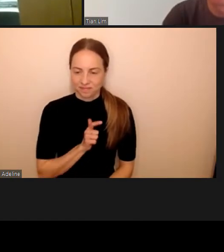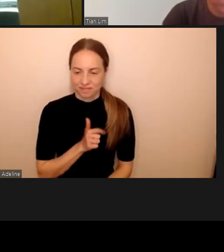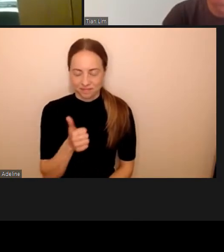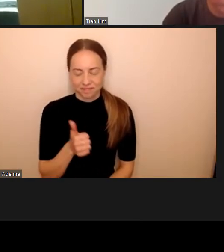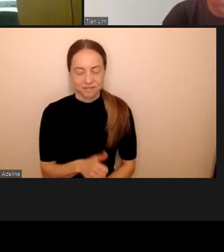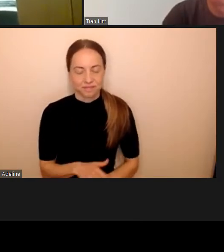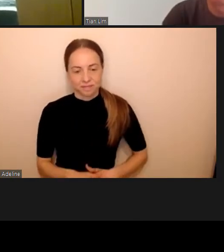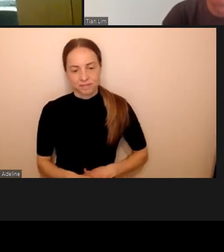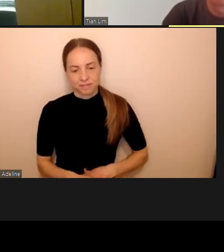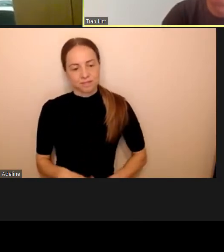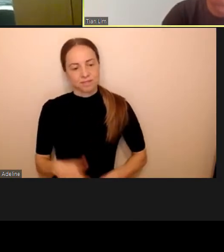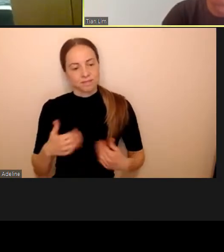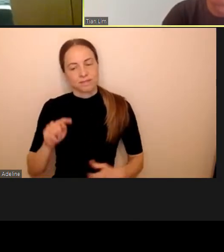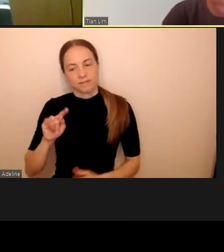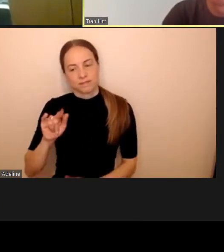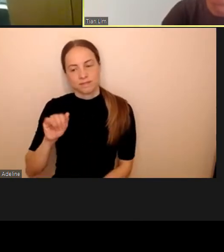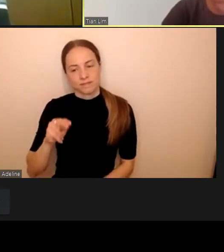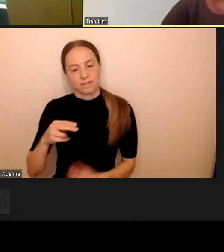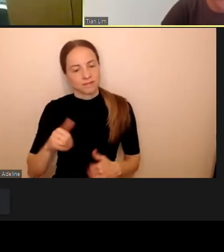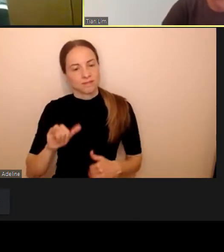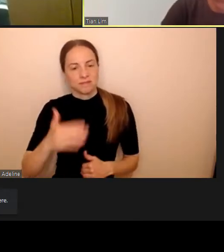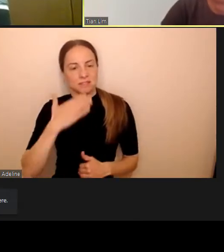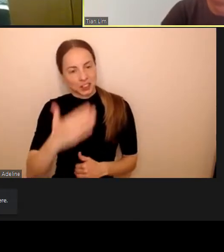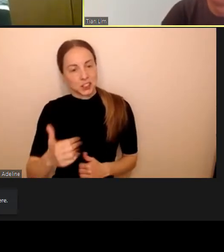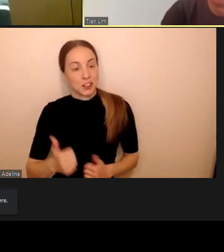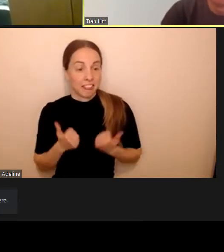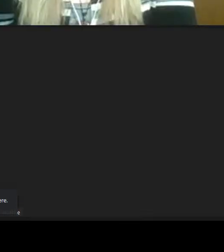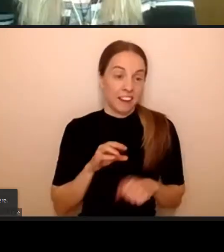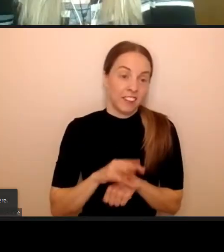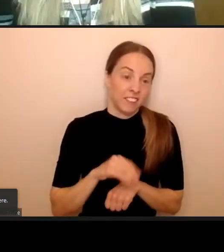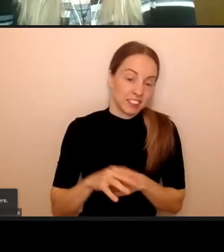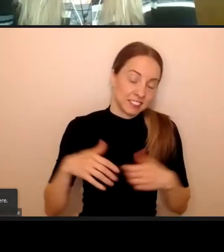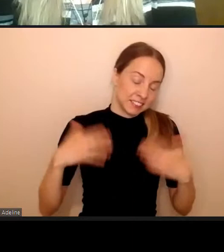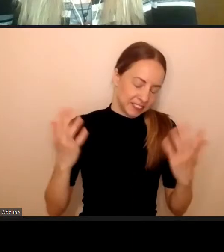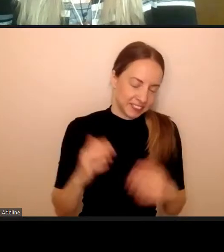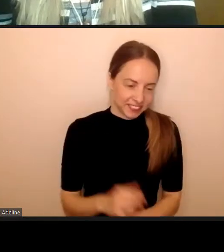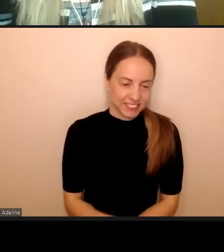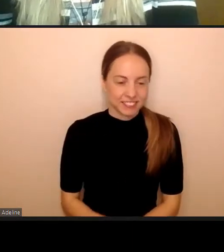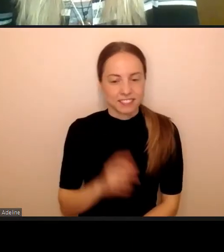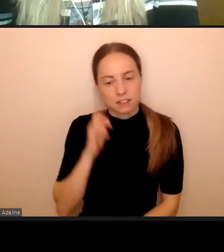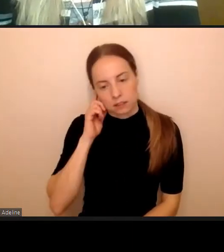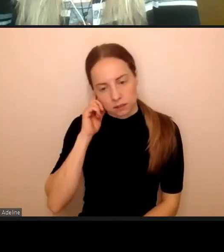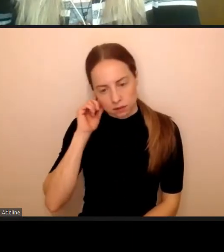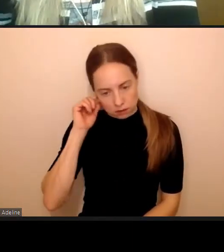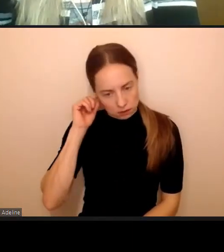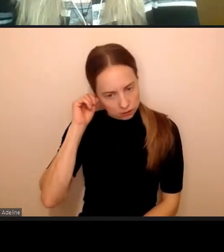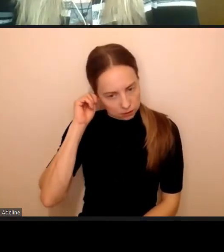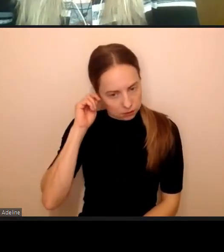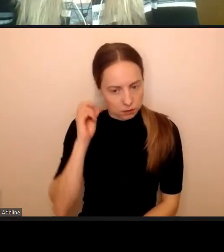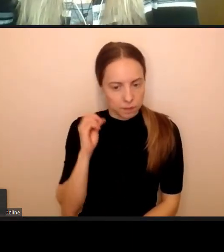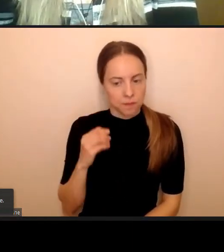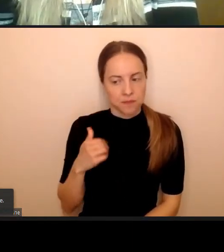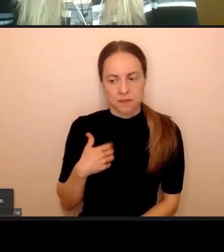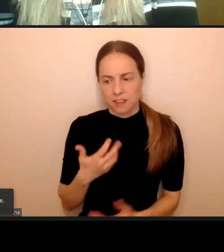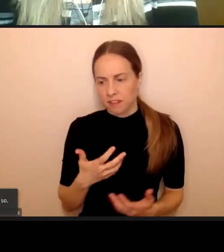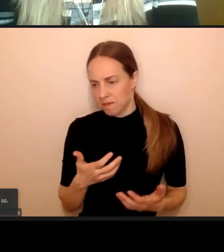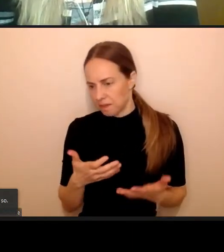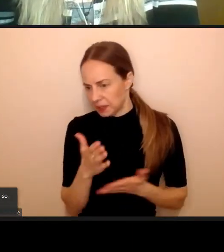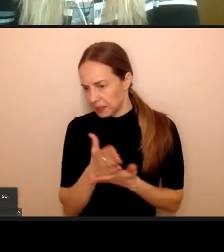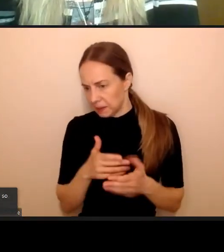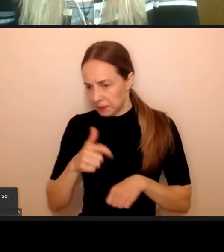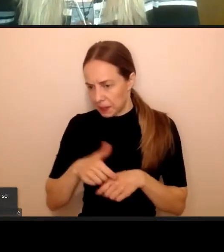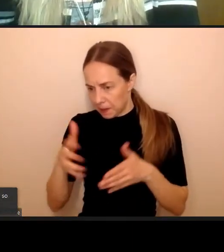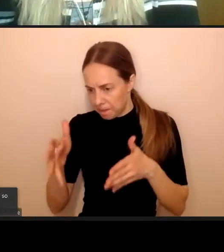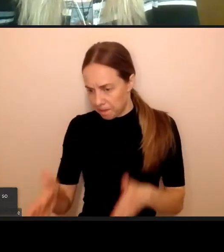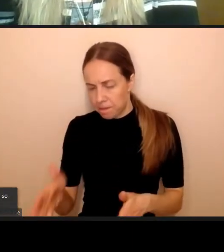Yeah, that's great life advice right there. All right, we have a bit of time, so we're gonna open up